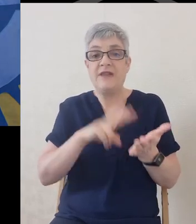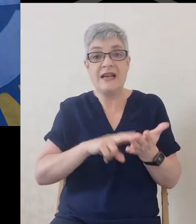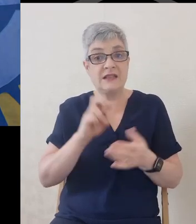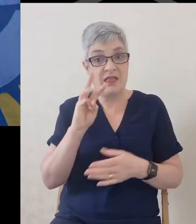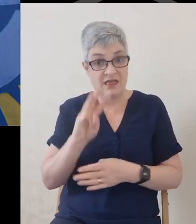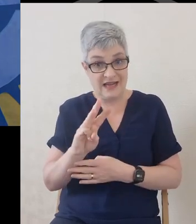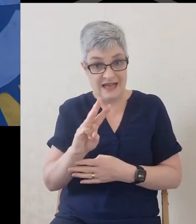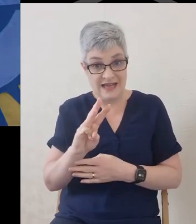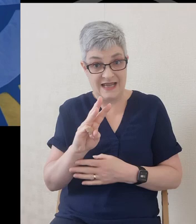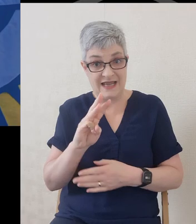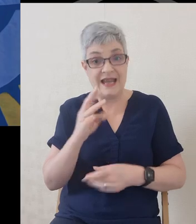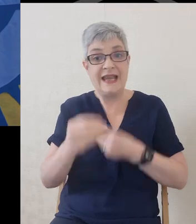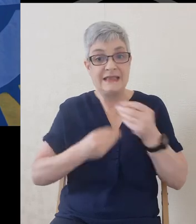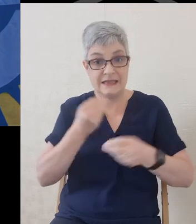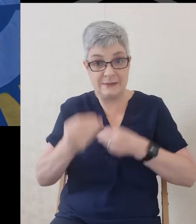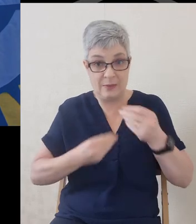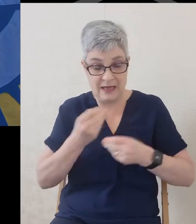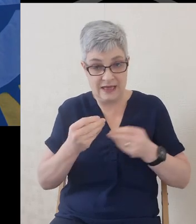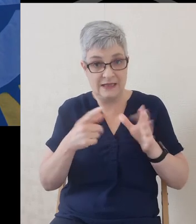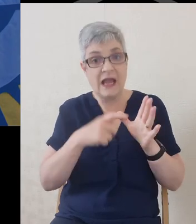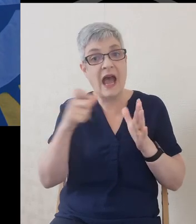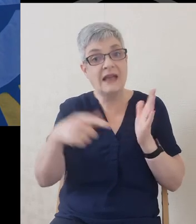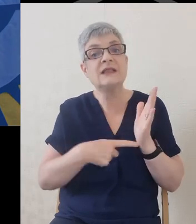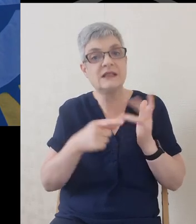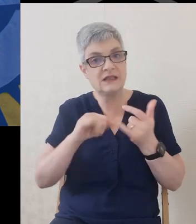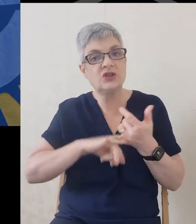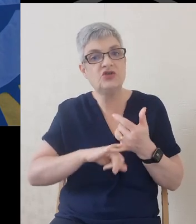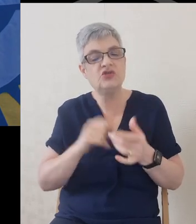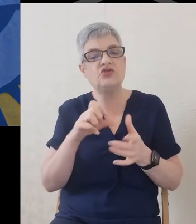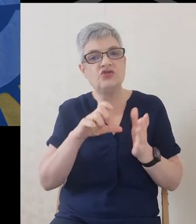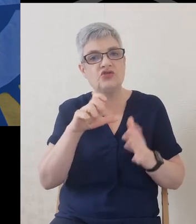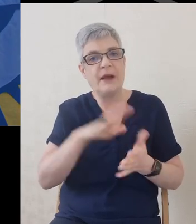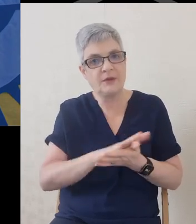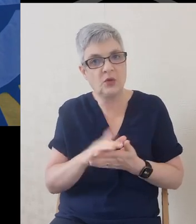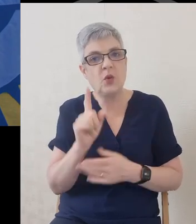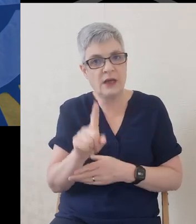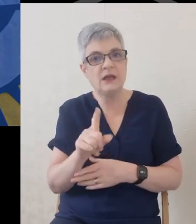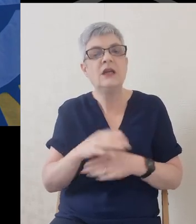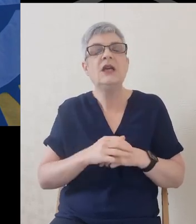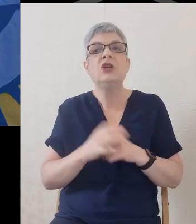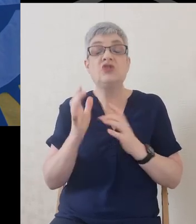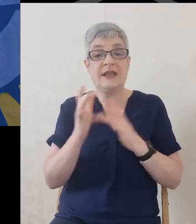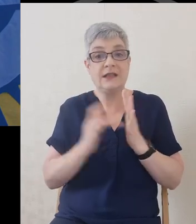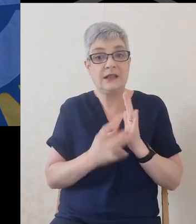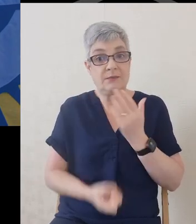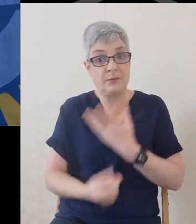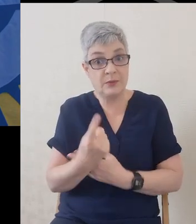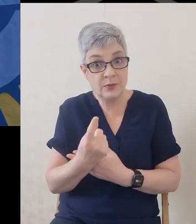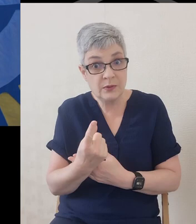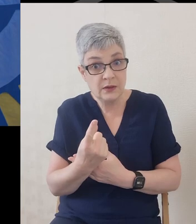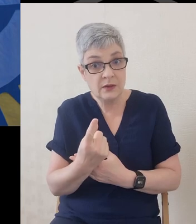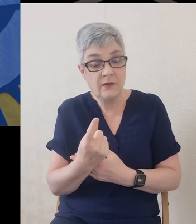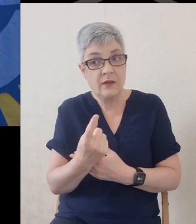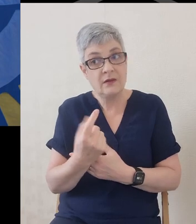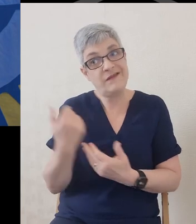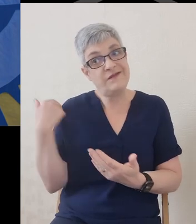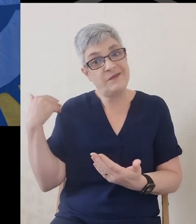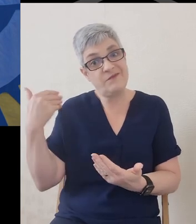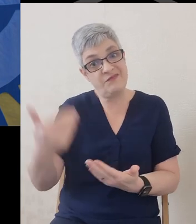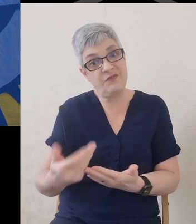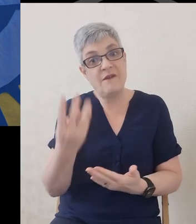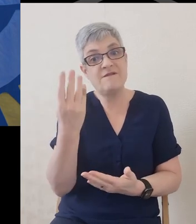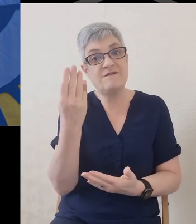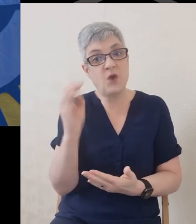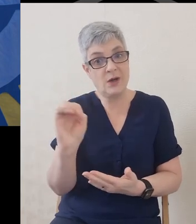of the reading that Tom read for us in Acts chapter 1 that Jesus appeared to the disciples over a period